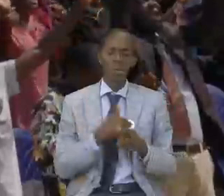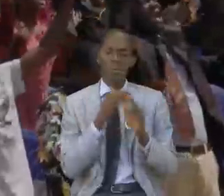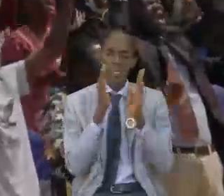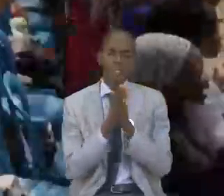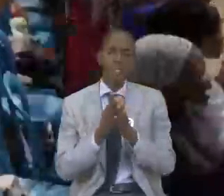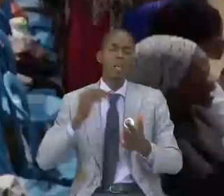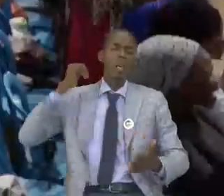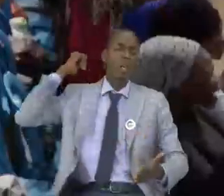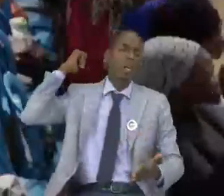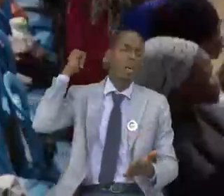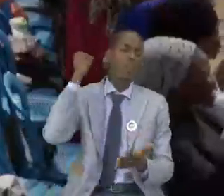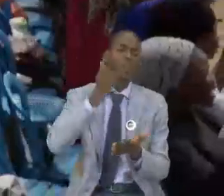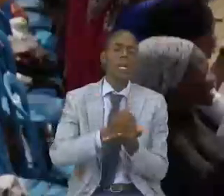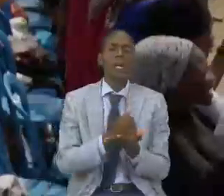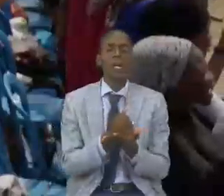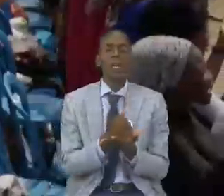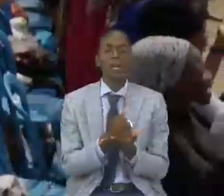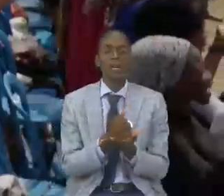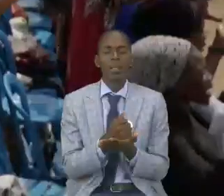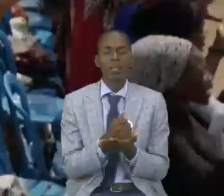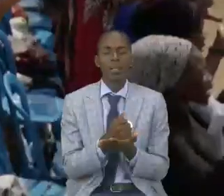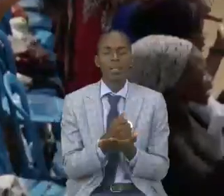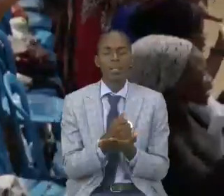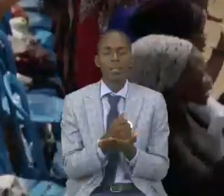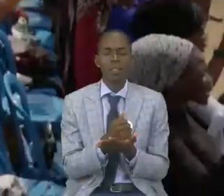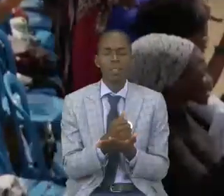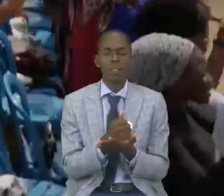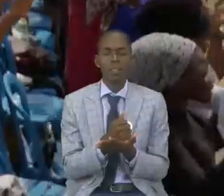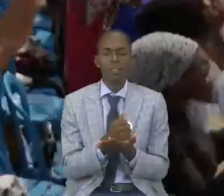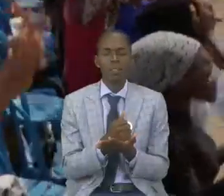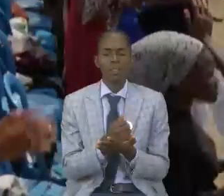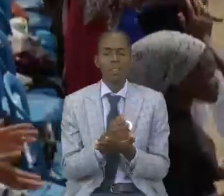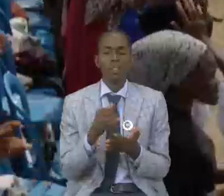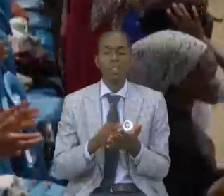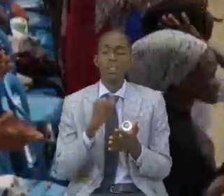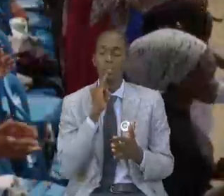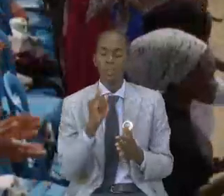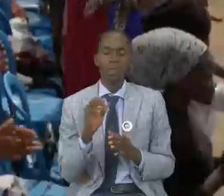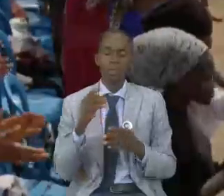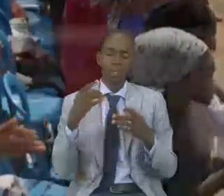pray. It is done.